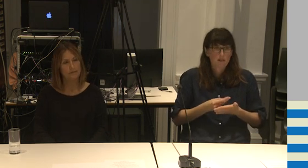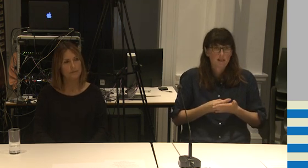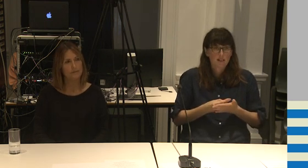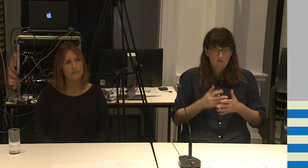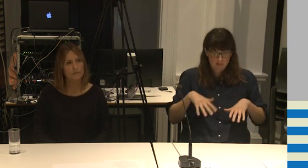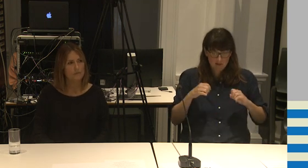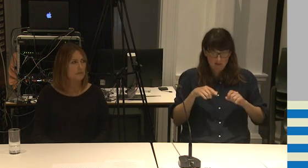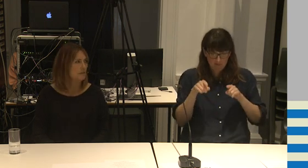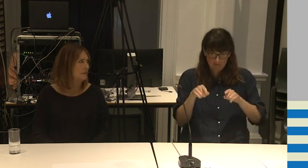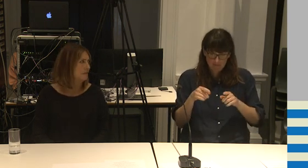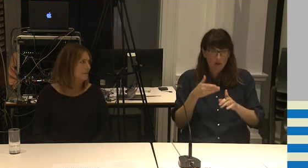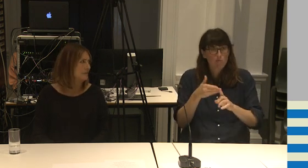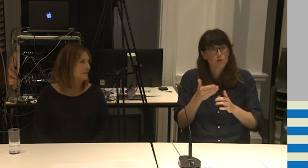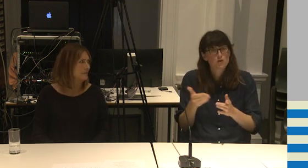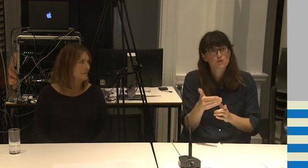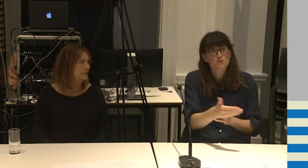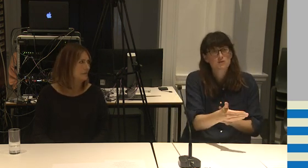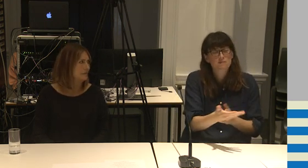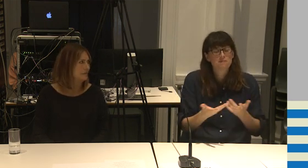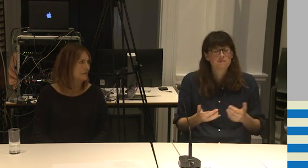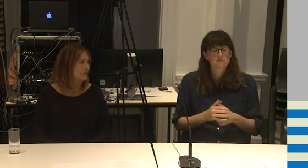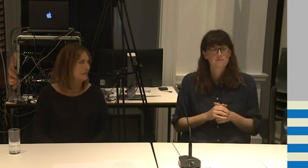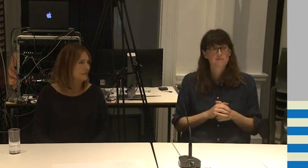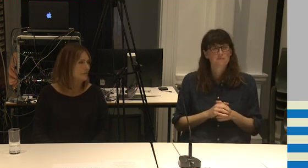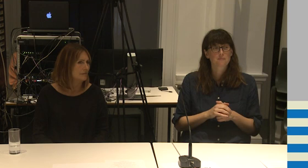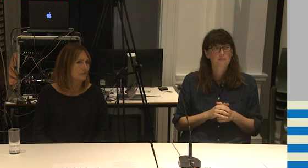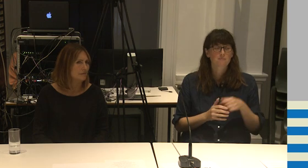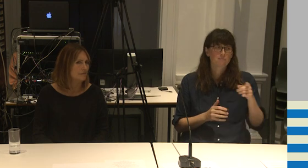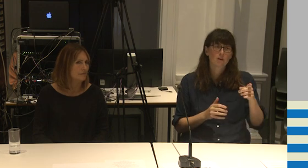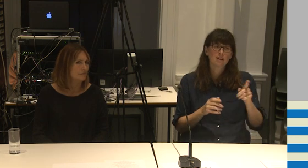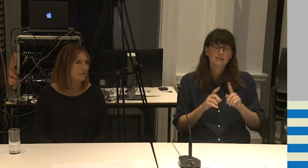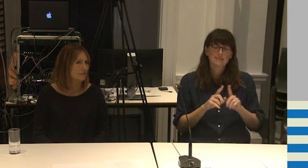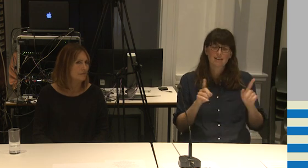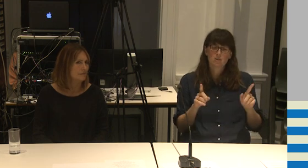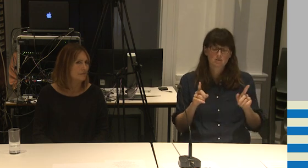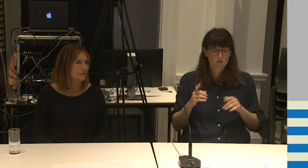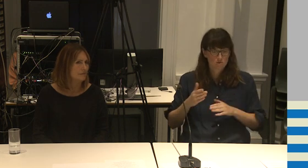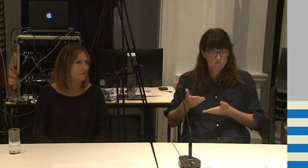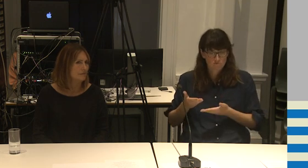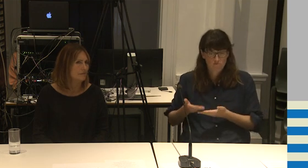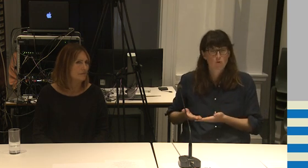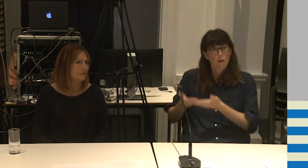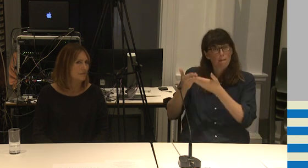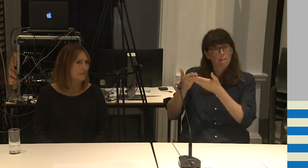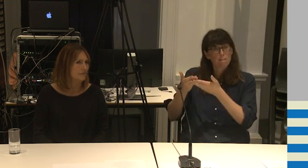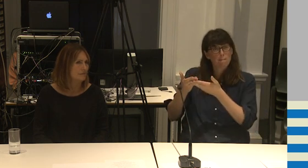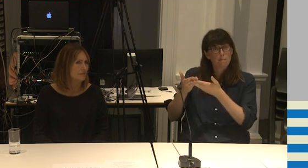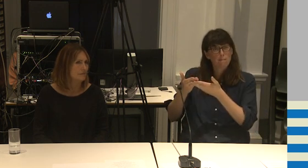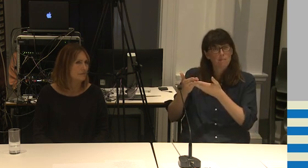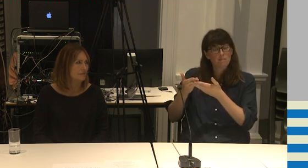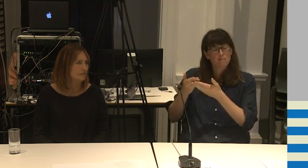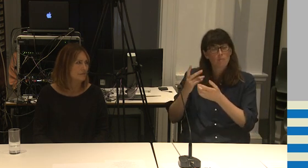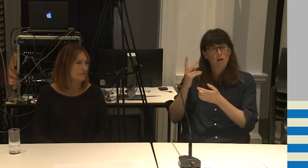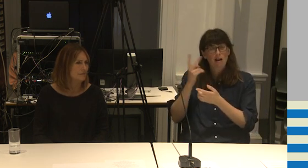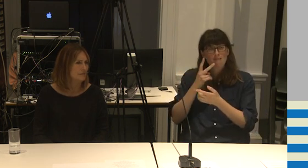come into architecture. And because there's a kind of difference between, I guess, growing up visually impaired and going